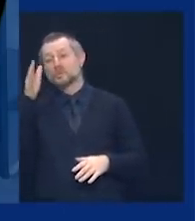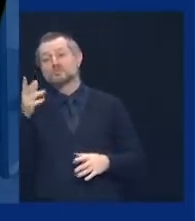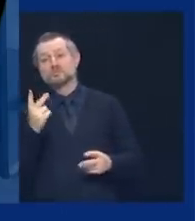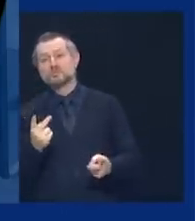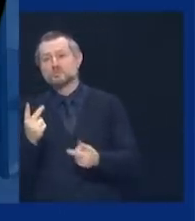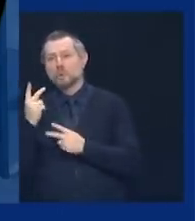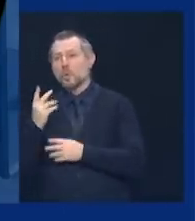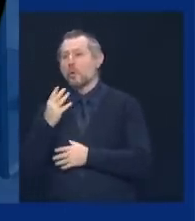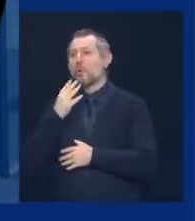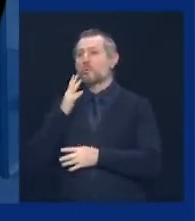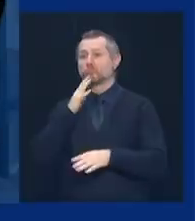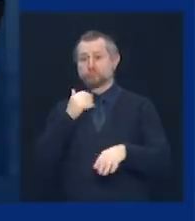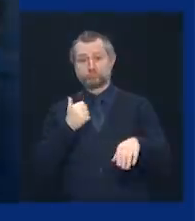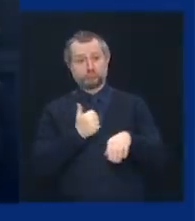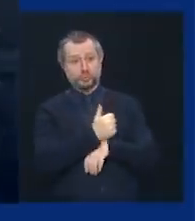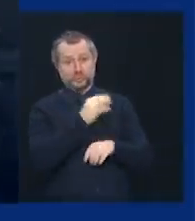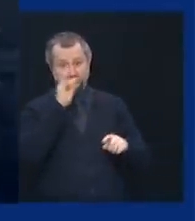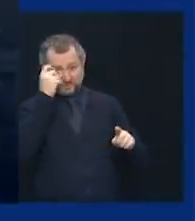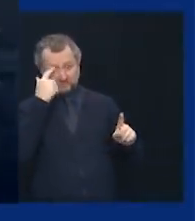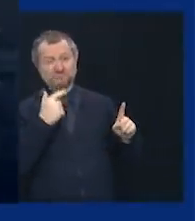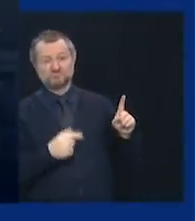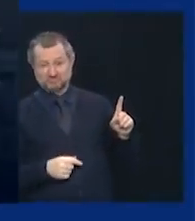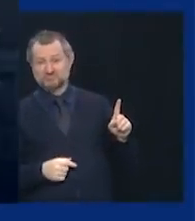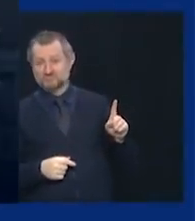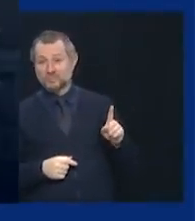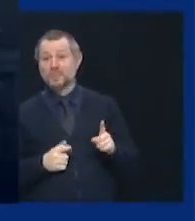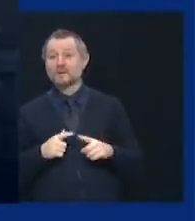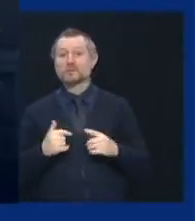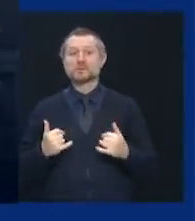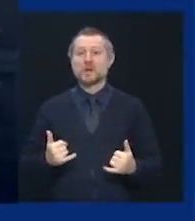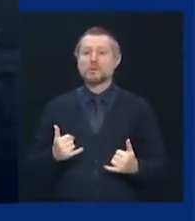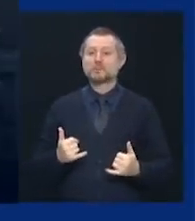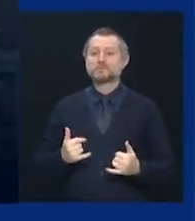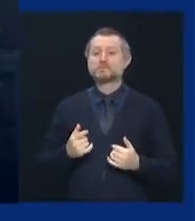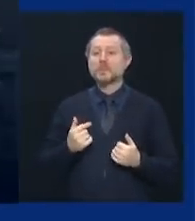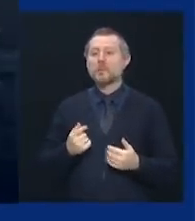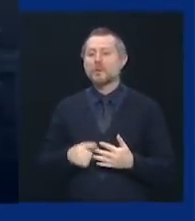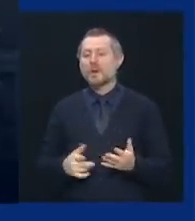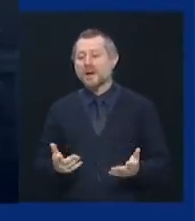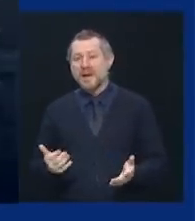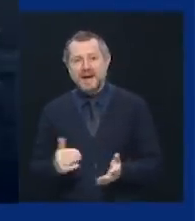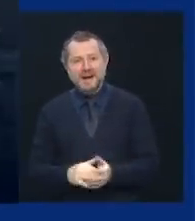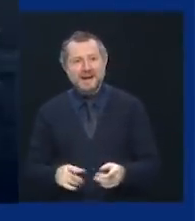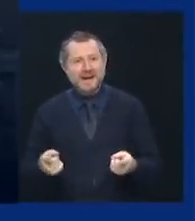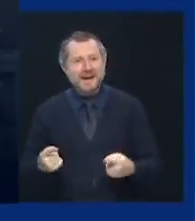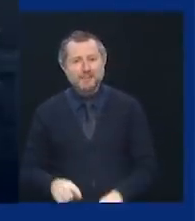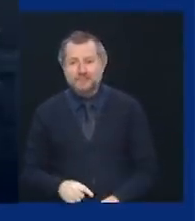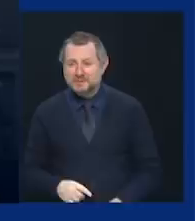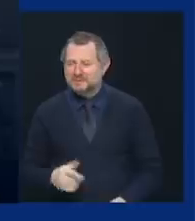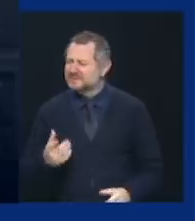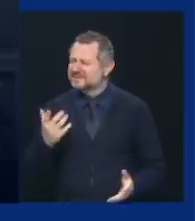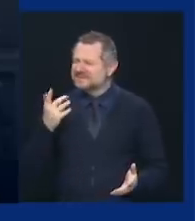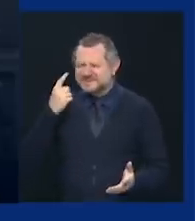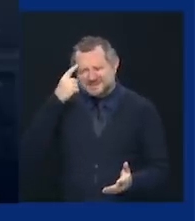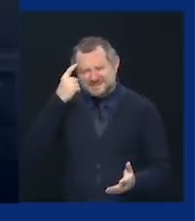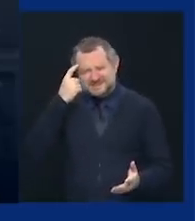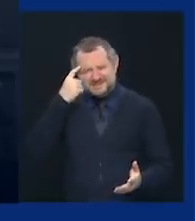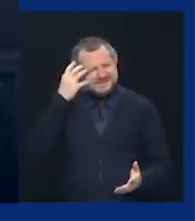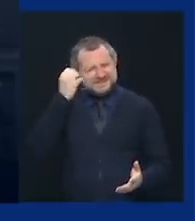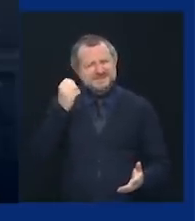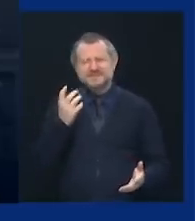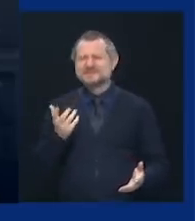same thing again, and it makes no sense. When did common